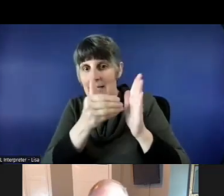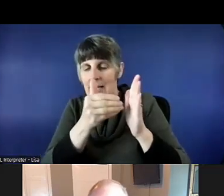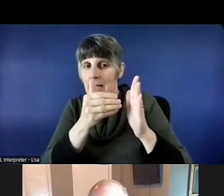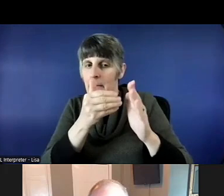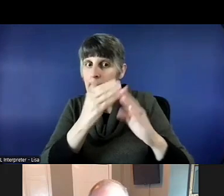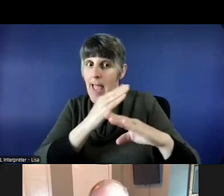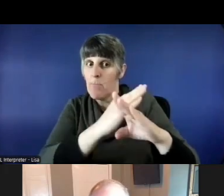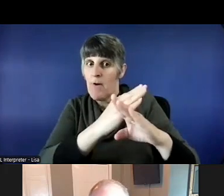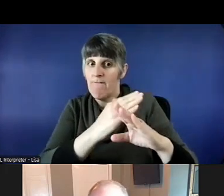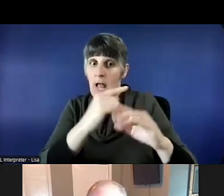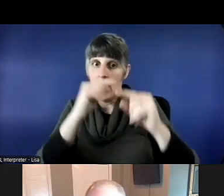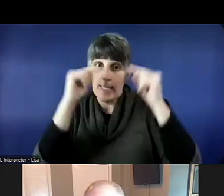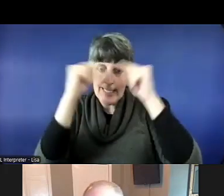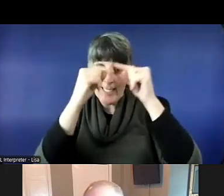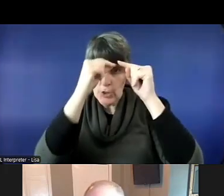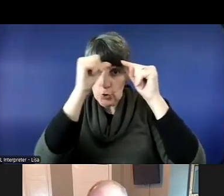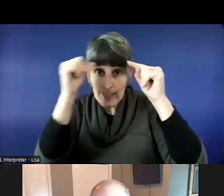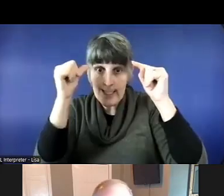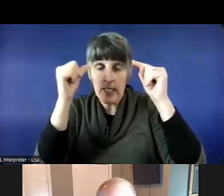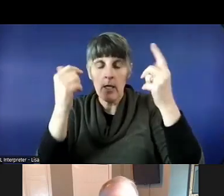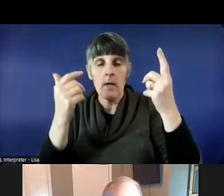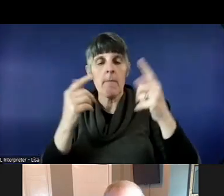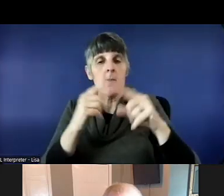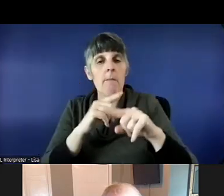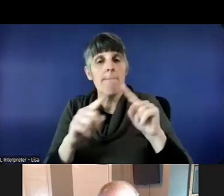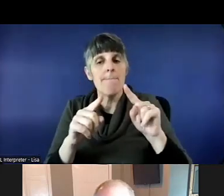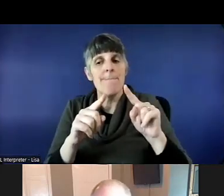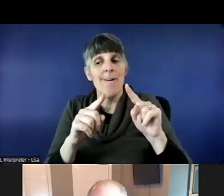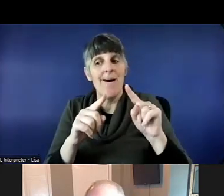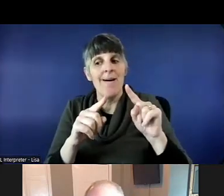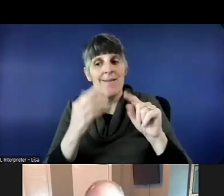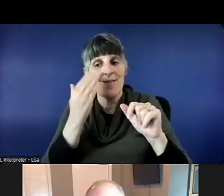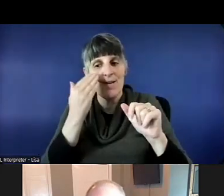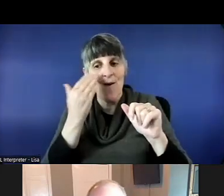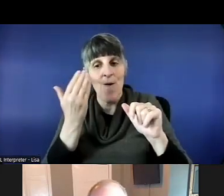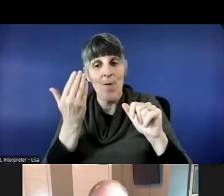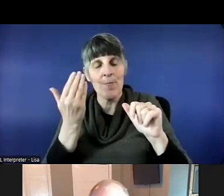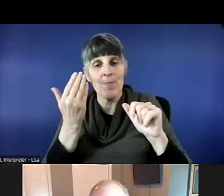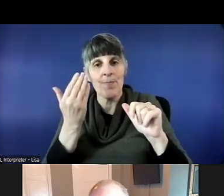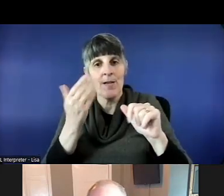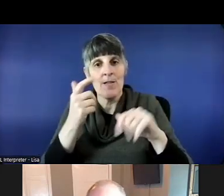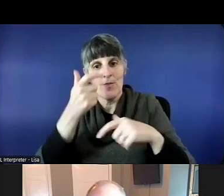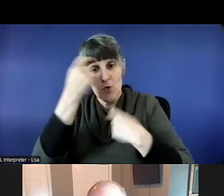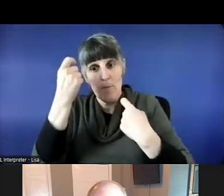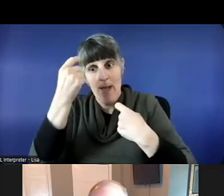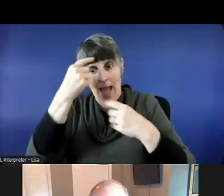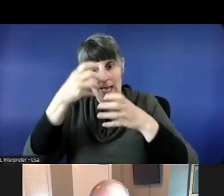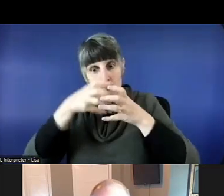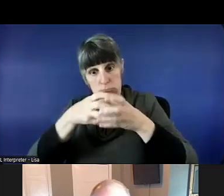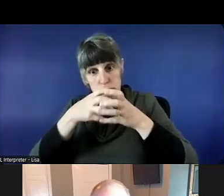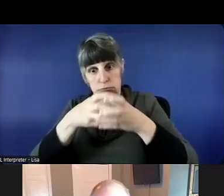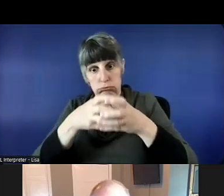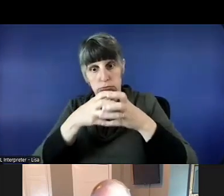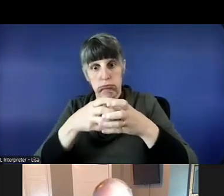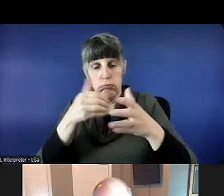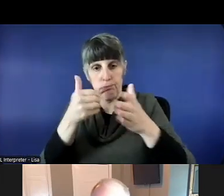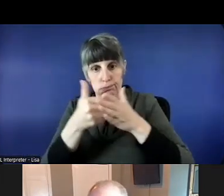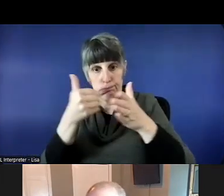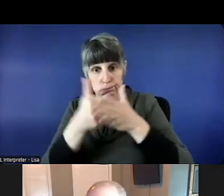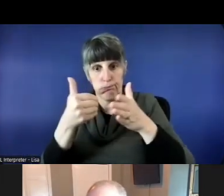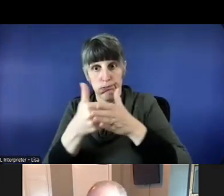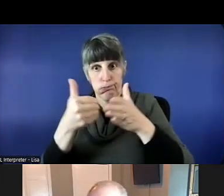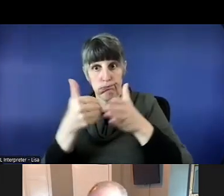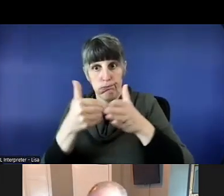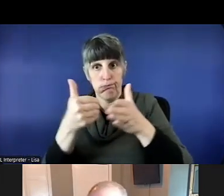the child from getting a bruise on their head, but the traumatic brain damage is caused by